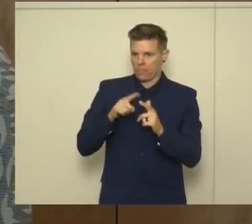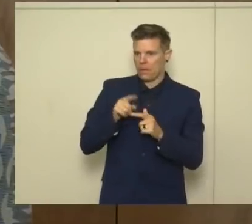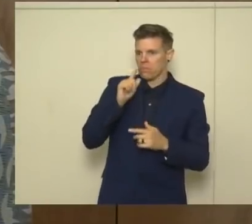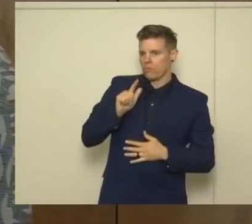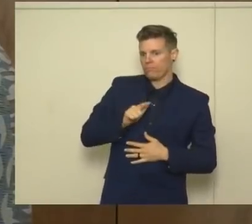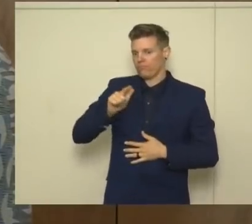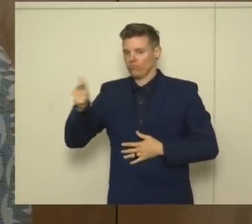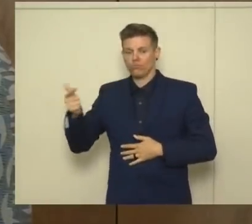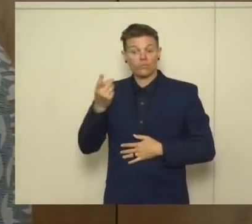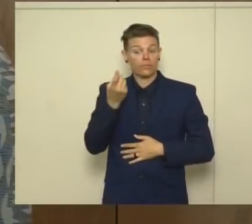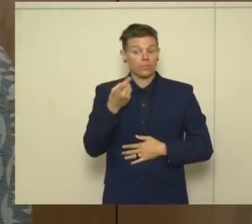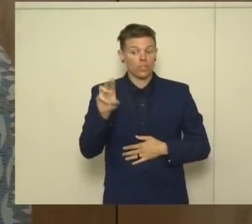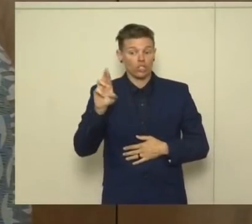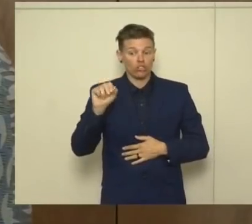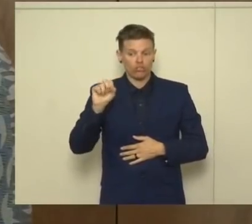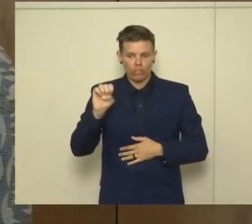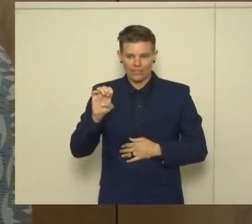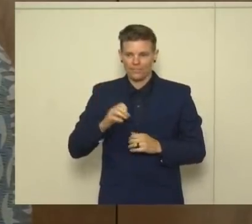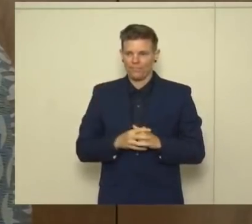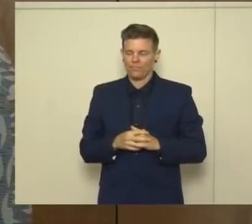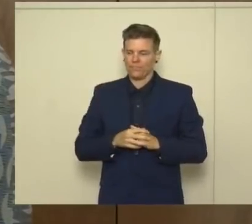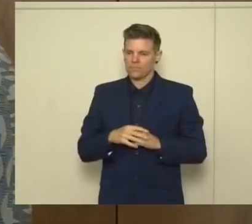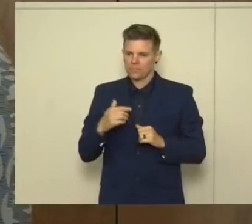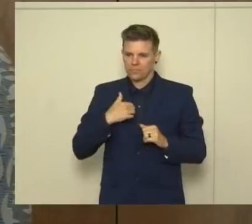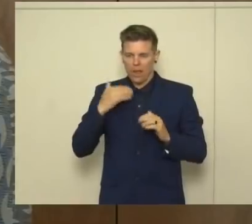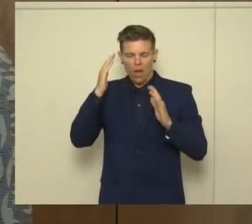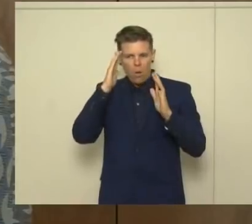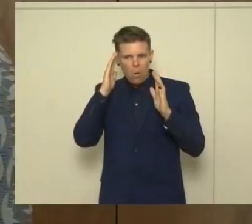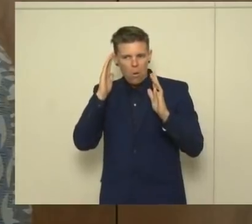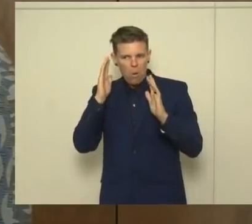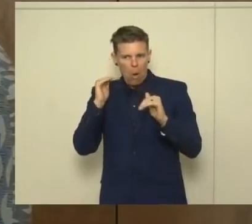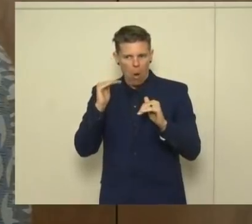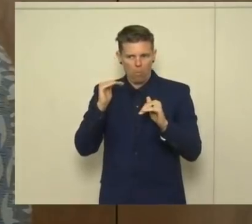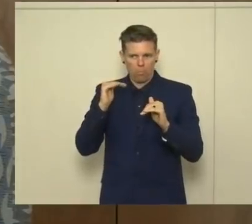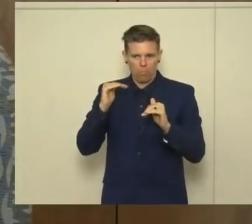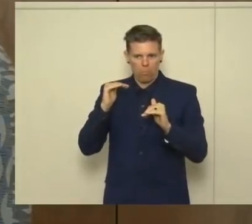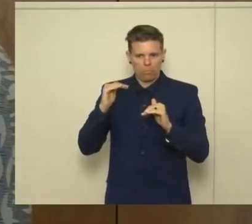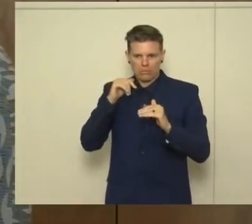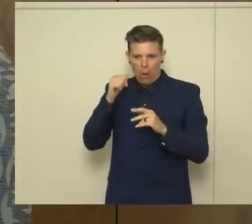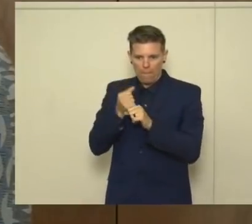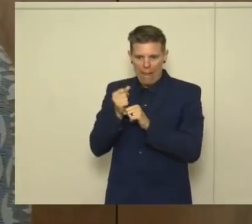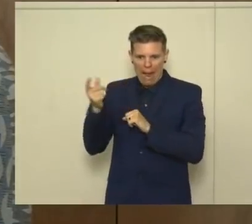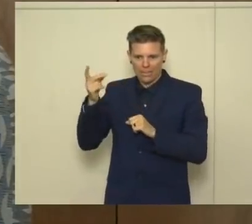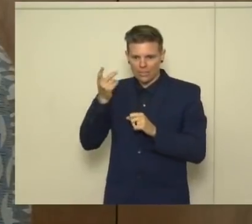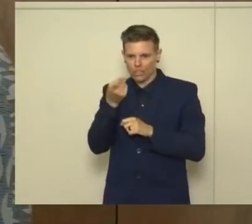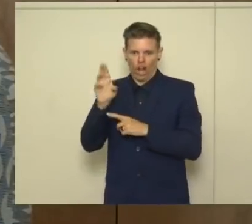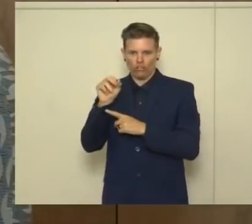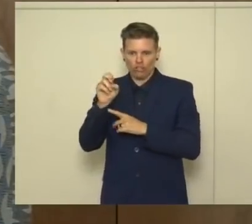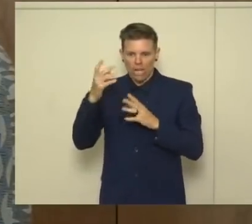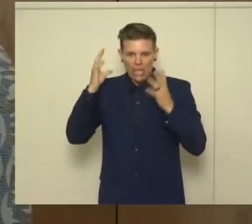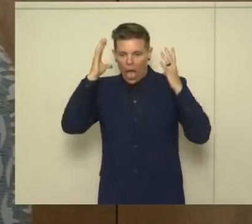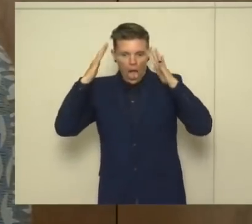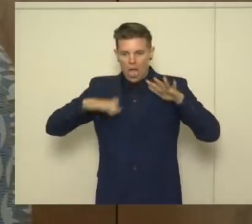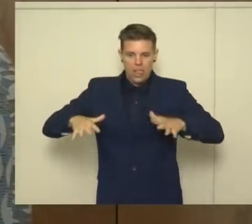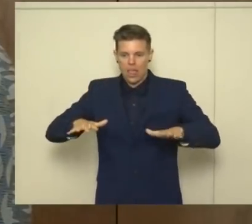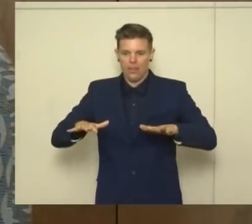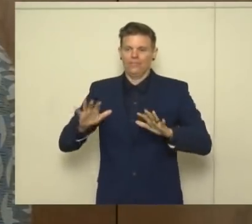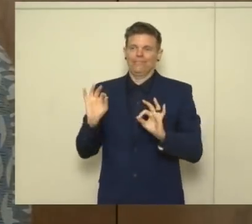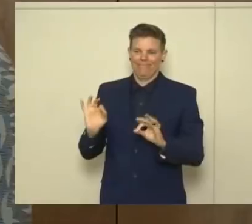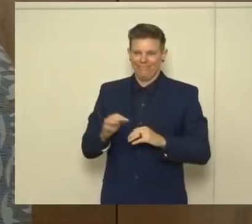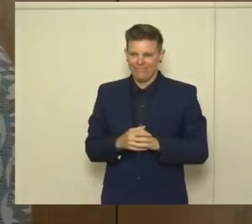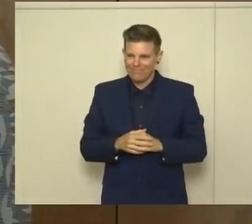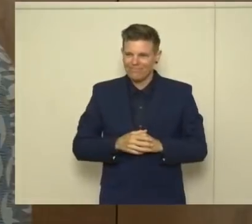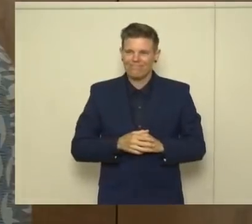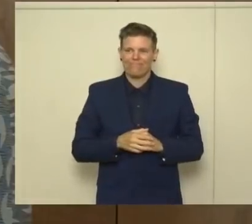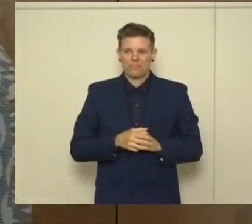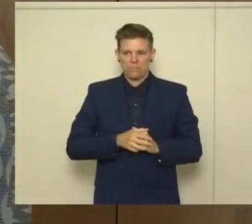and I hope, Dr. Grace, I don't drive you right over the edge, but when you're not in a pandemic and you're getting infectious disease